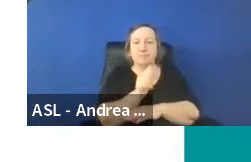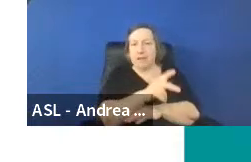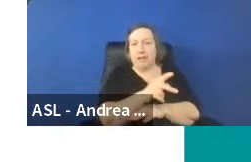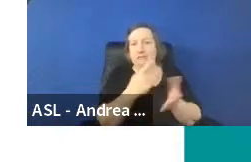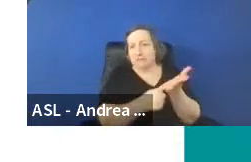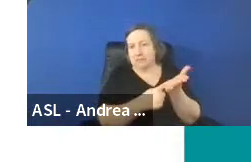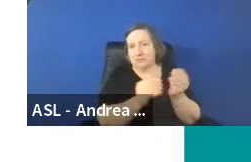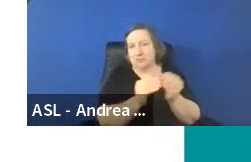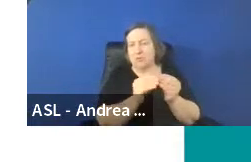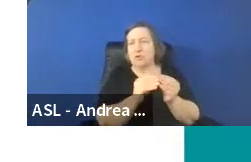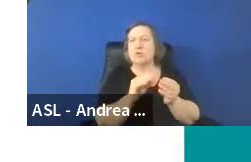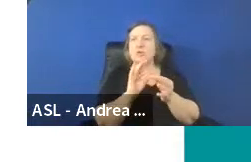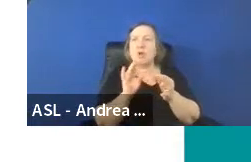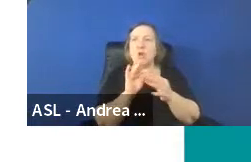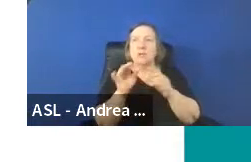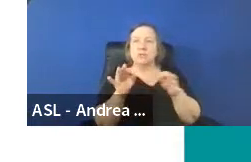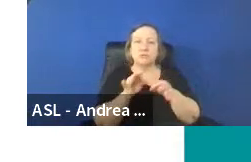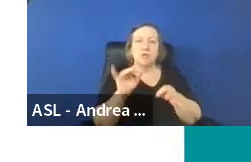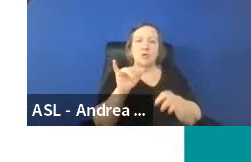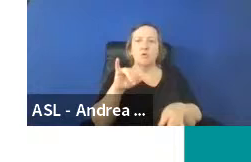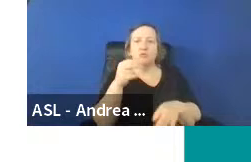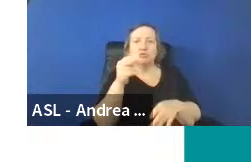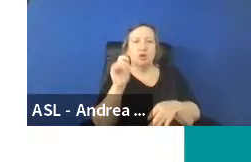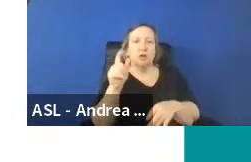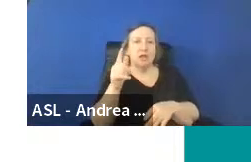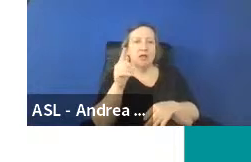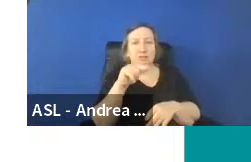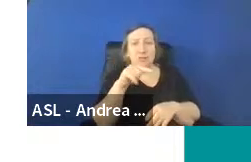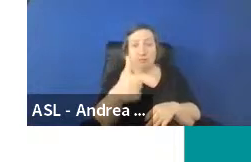Comment instructions. Oh, Janelle, that's you.